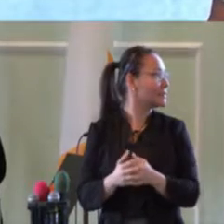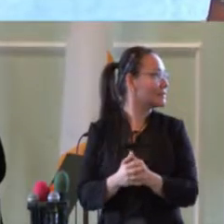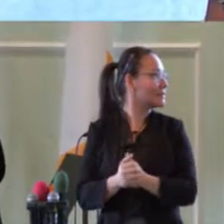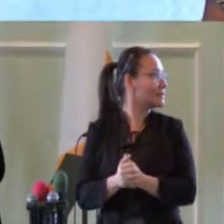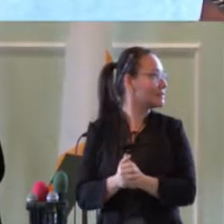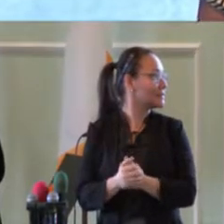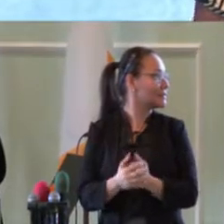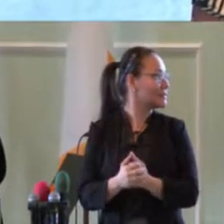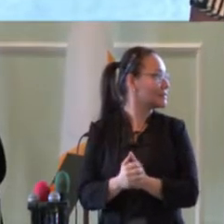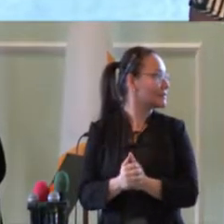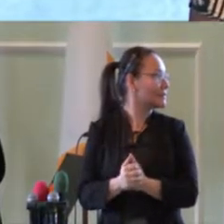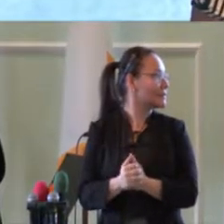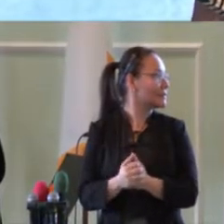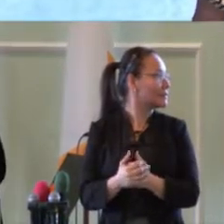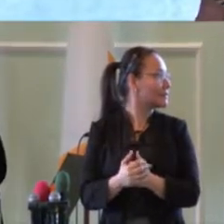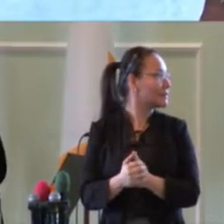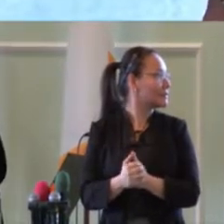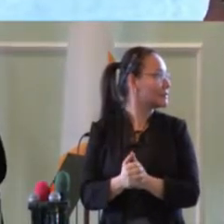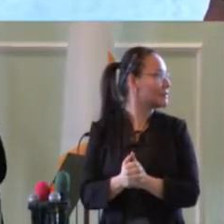days.